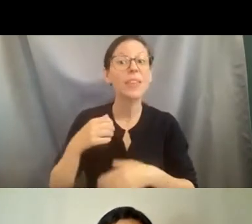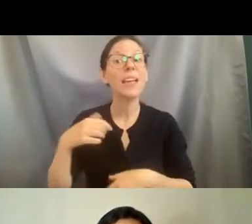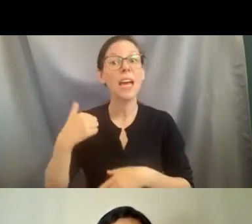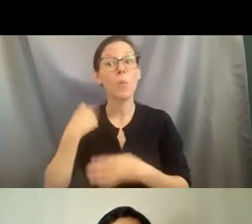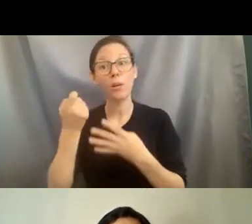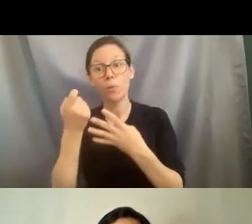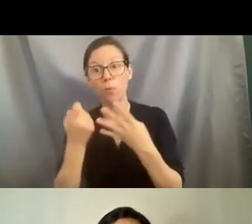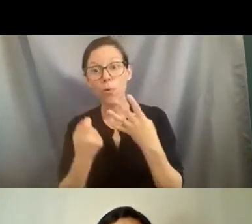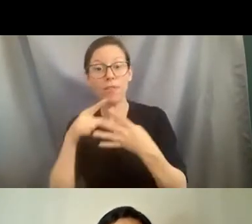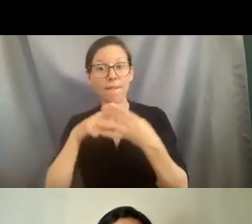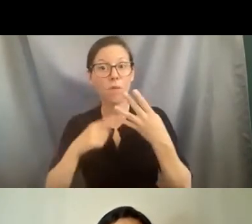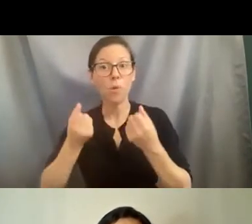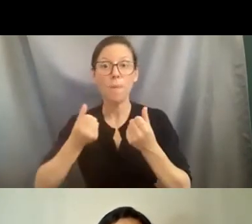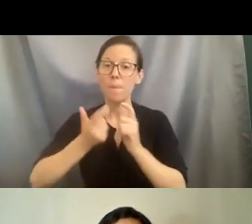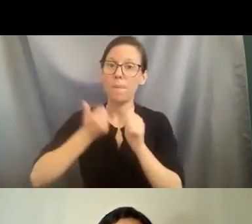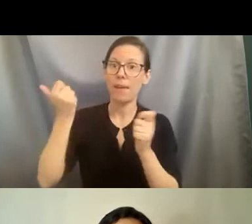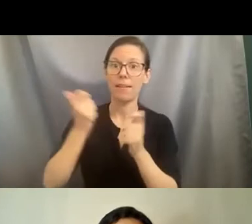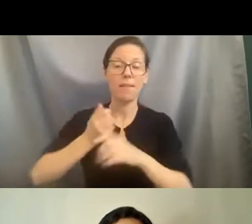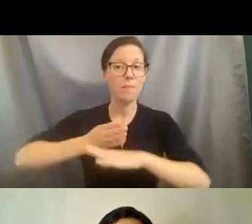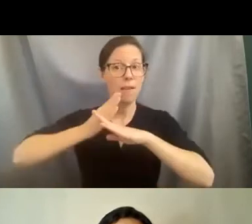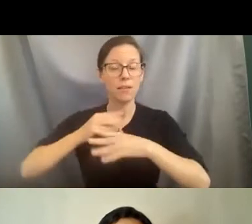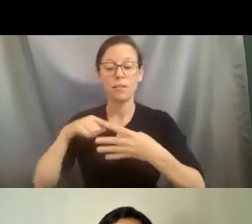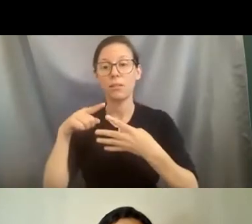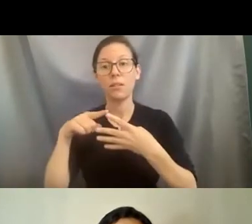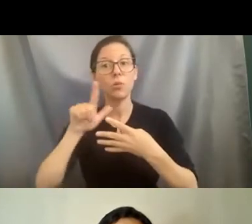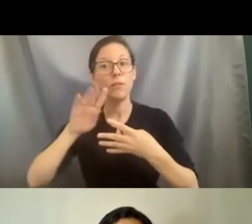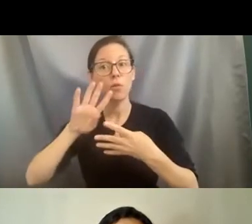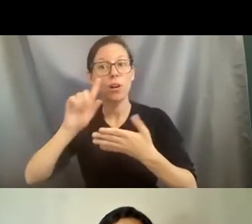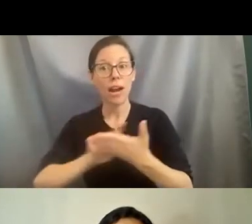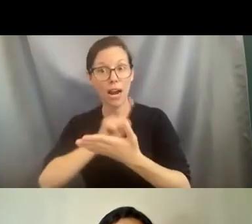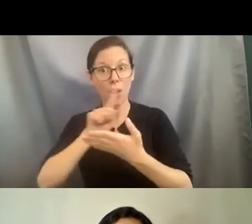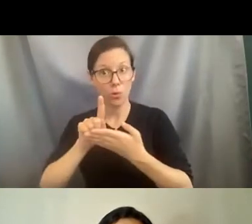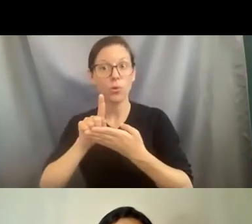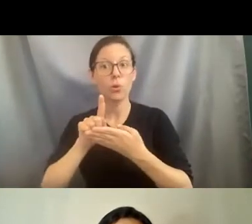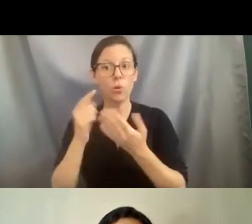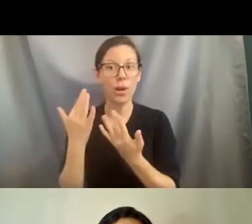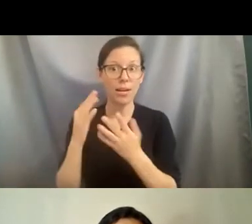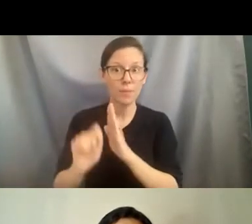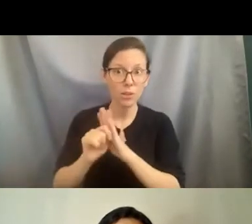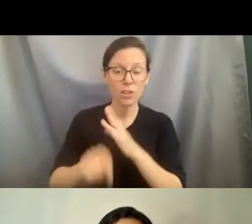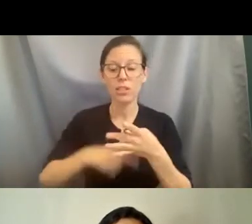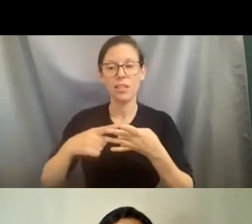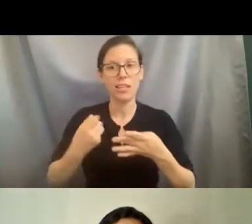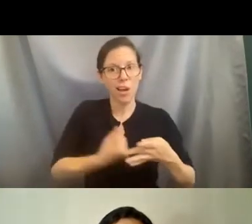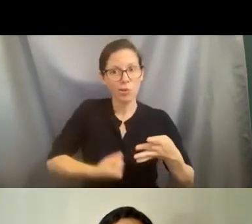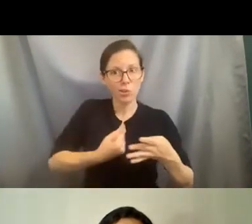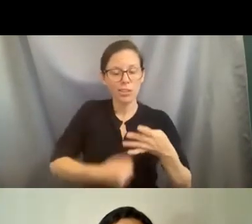waiting period, the mandatory ultrasound, the TRAP regulations. We allowed nurse